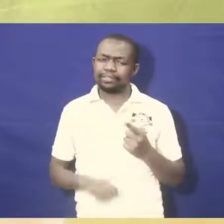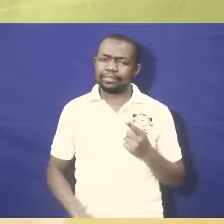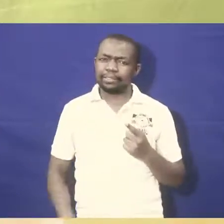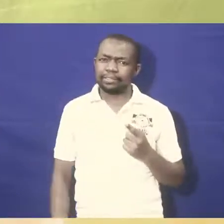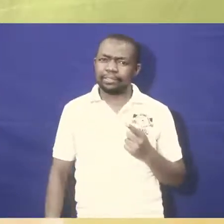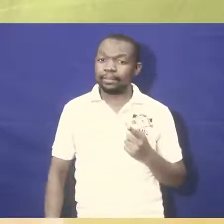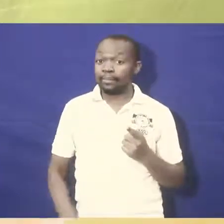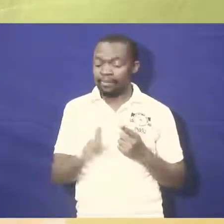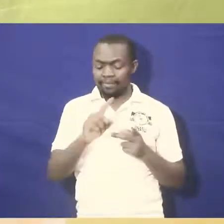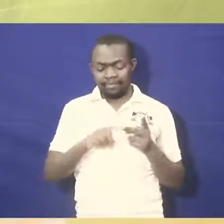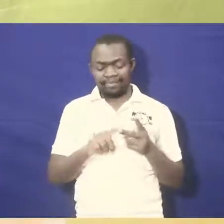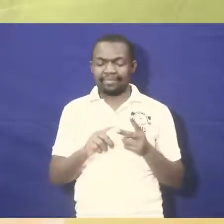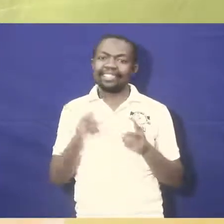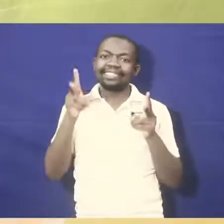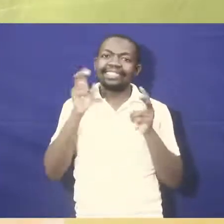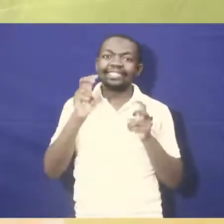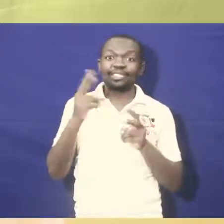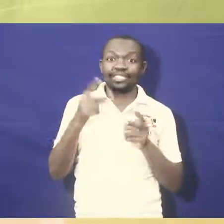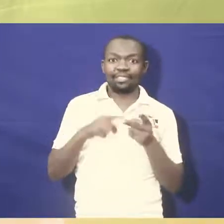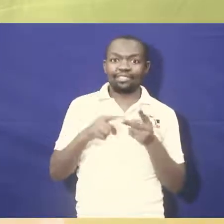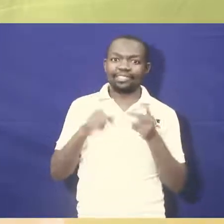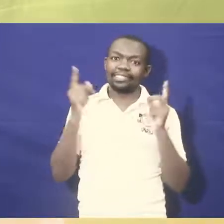Now listen to the second sound.